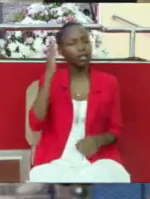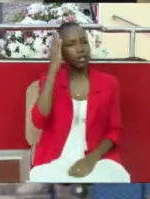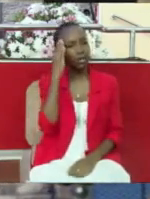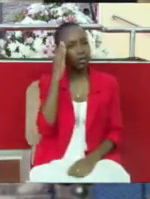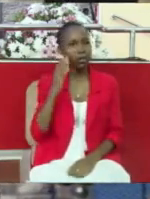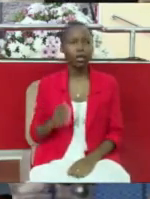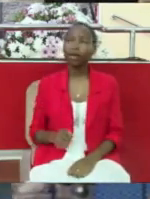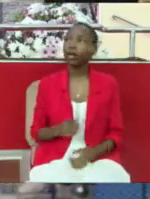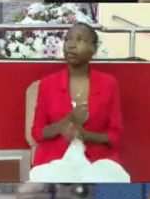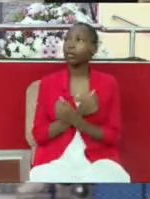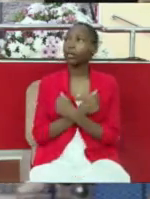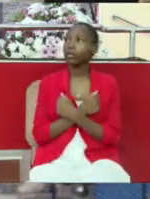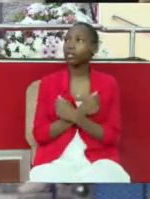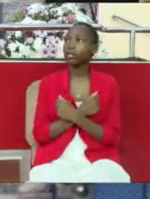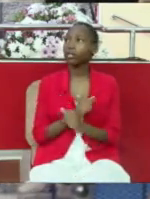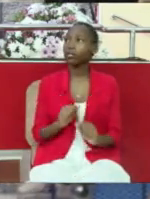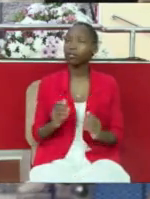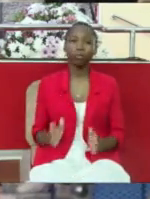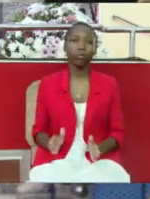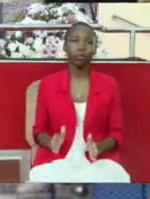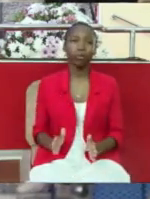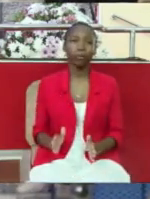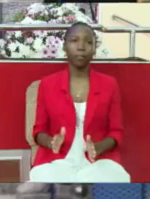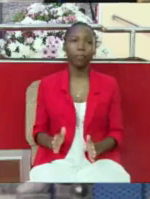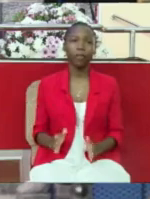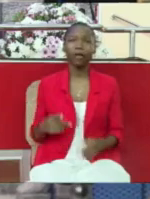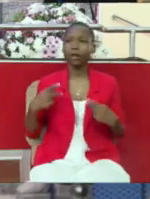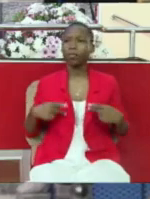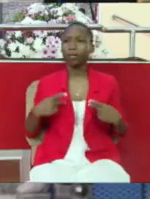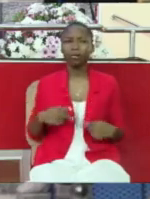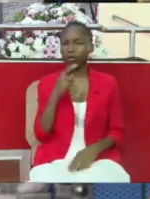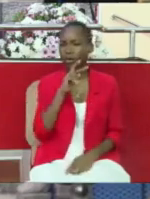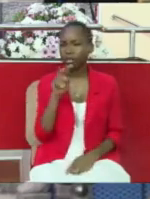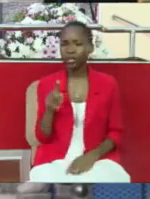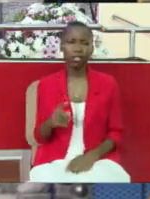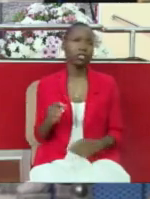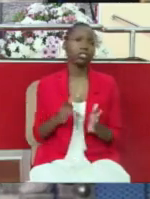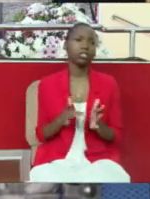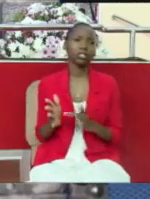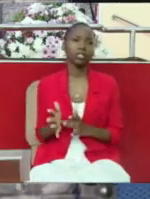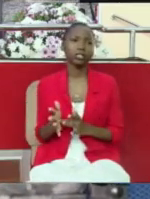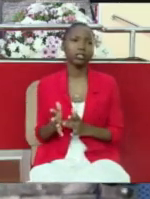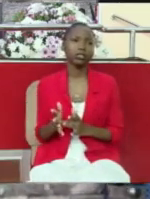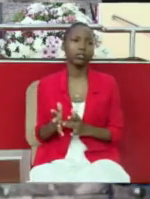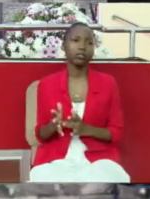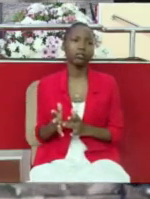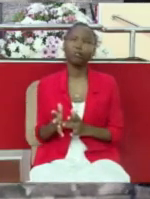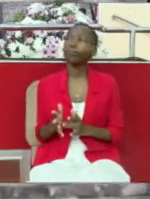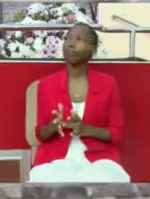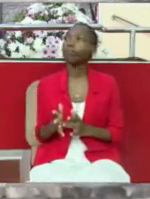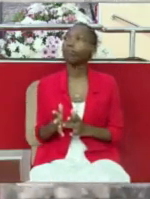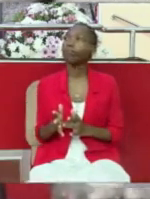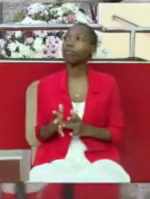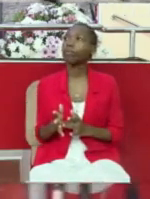believers. Alikuwa na waumini. He had people. Alikuwa na watu. Who had seen him. Ambao walikuwa wamemwona. Bethany was nearby. He had